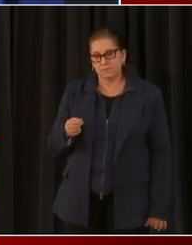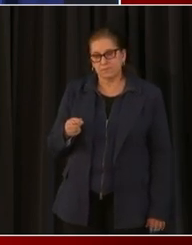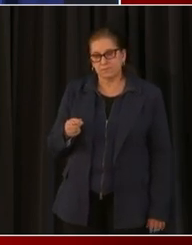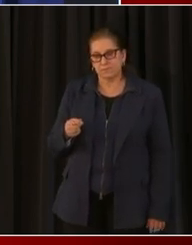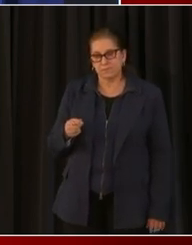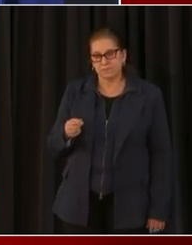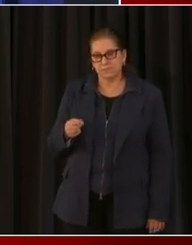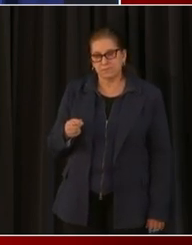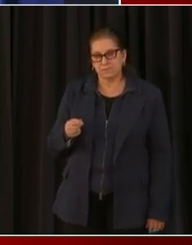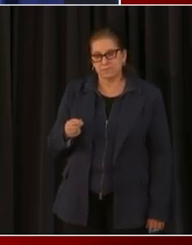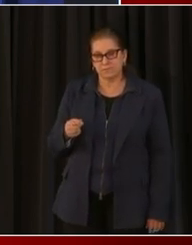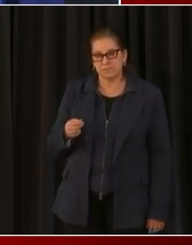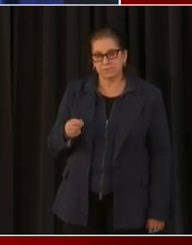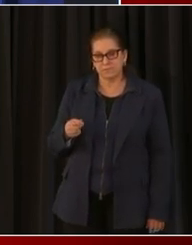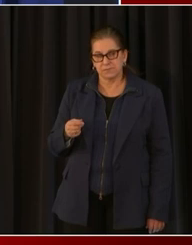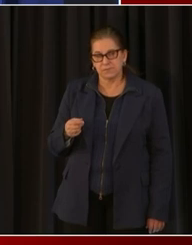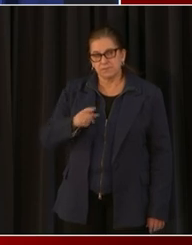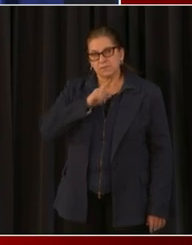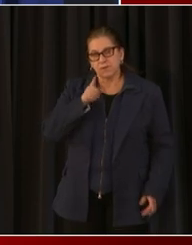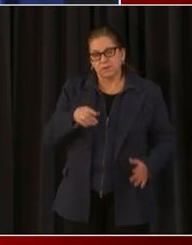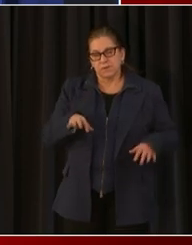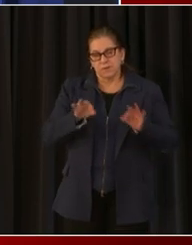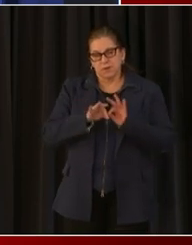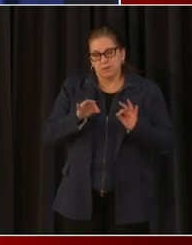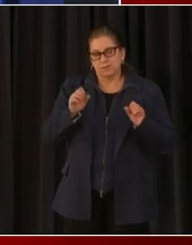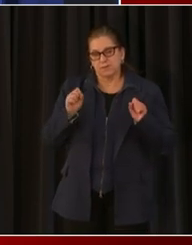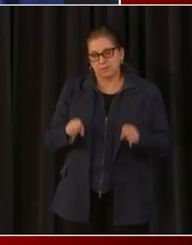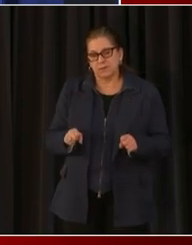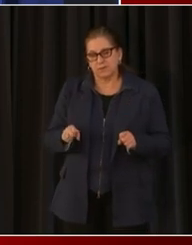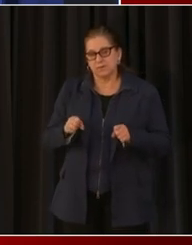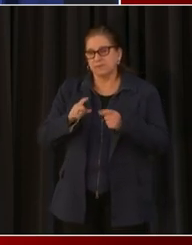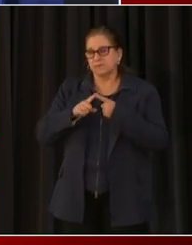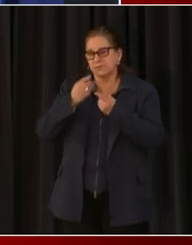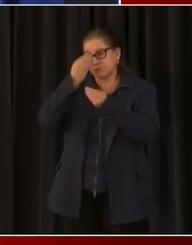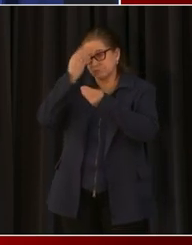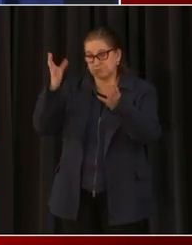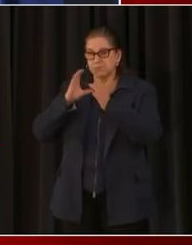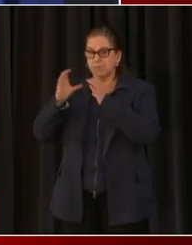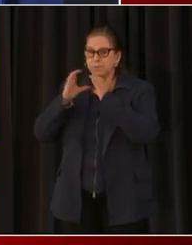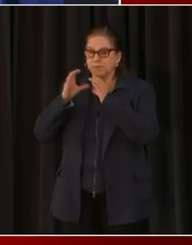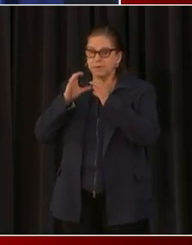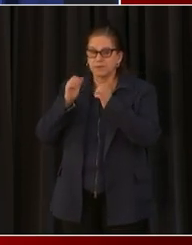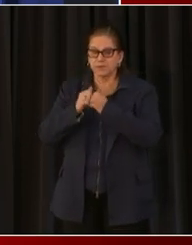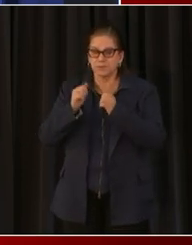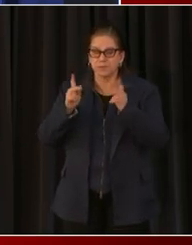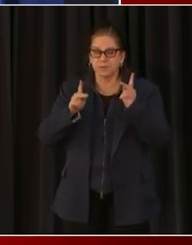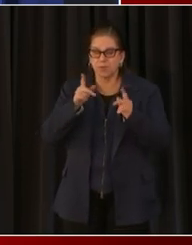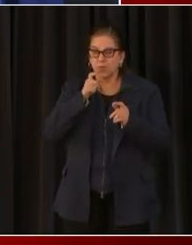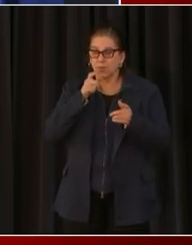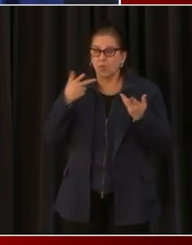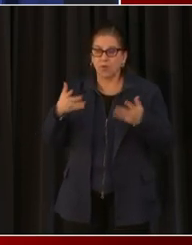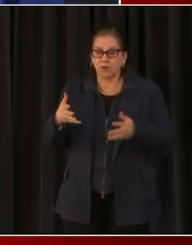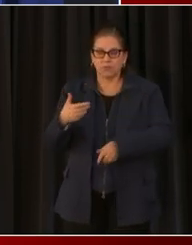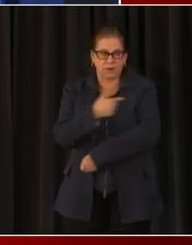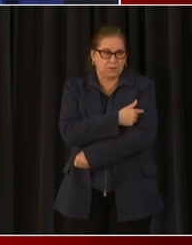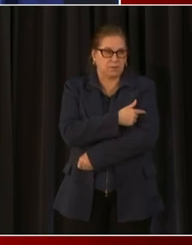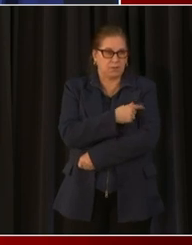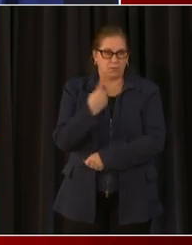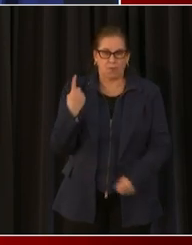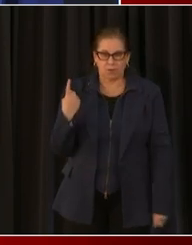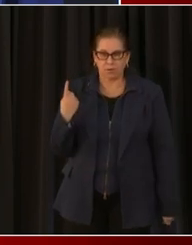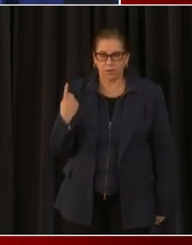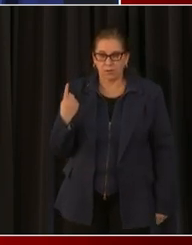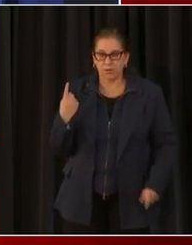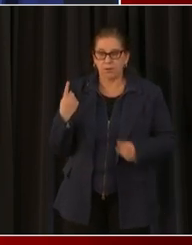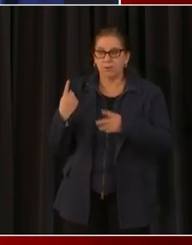It's important for us to be able to communicate to folks who's partially vaccinated, meaning you've started the process, it'll be over